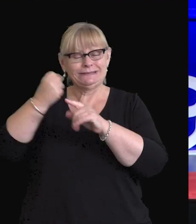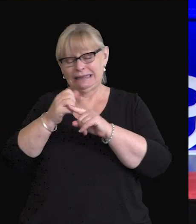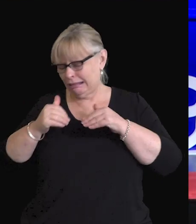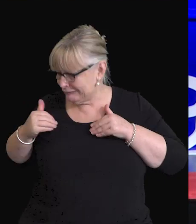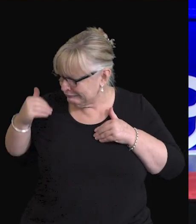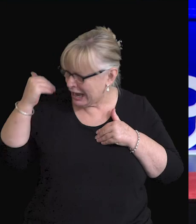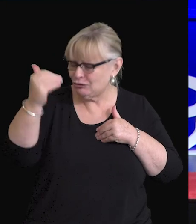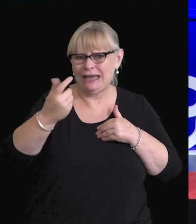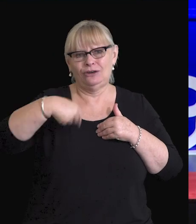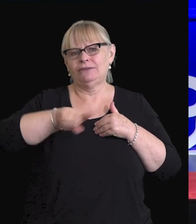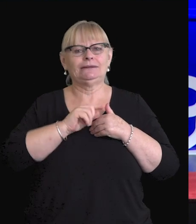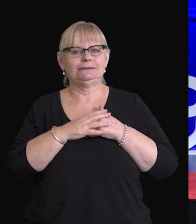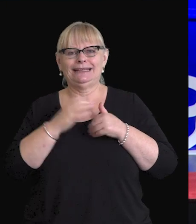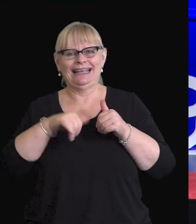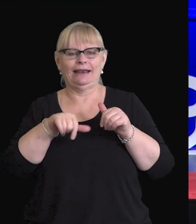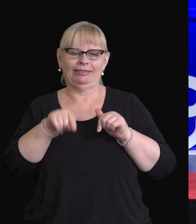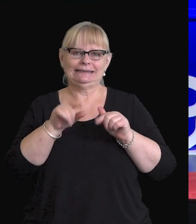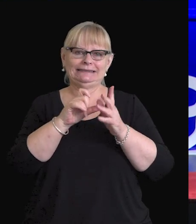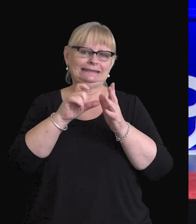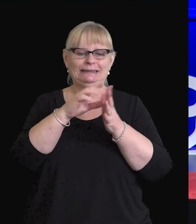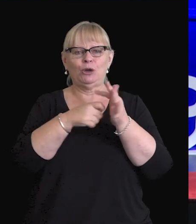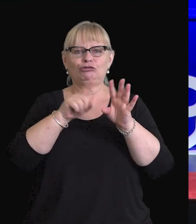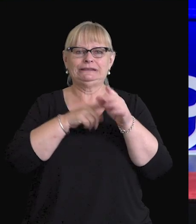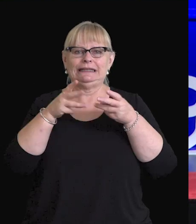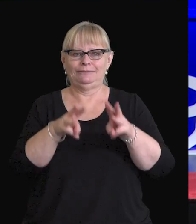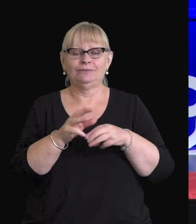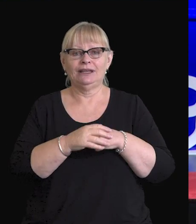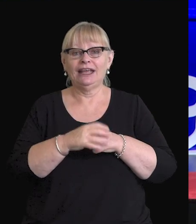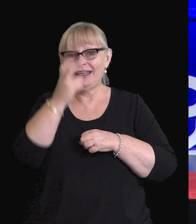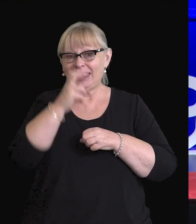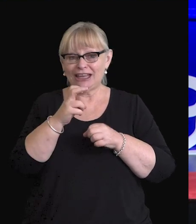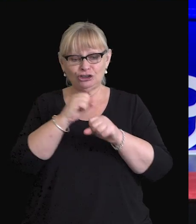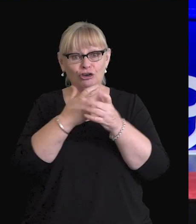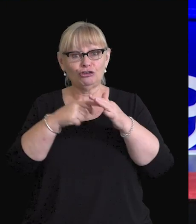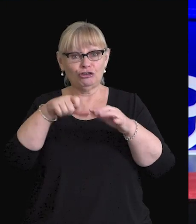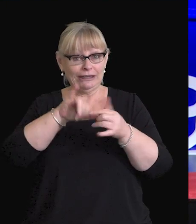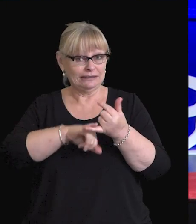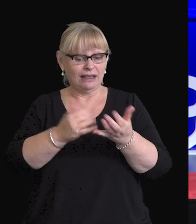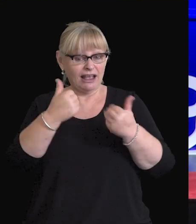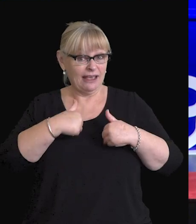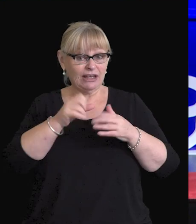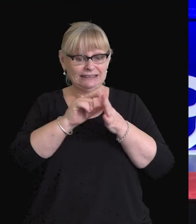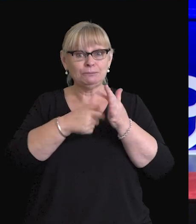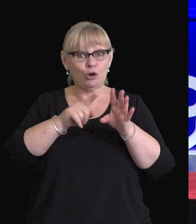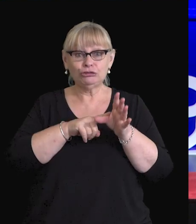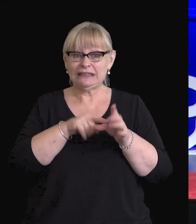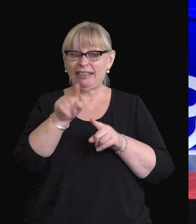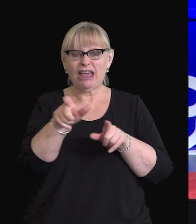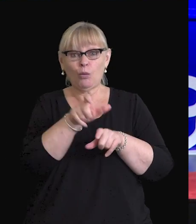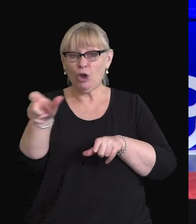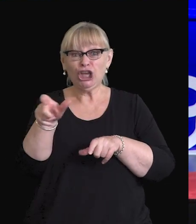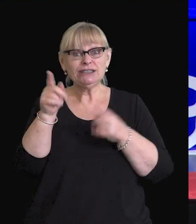us in this respect, of course, in this respect. Think what the ancient Greeks bestowed on us. Democracy, this great